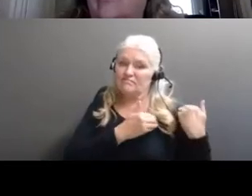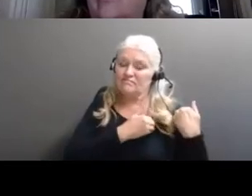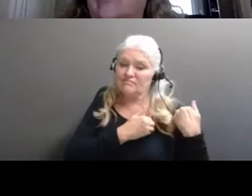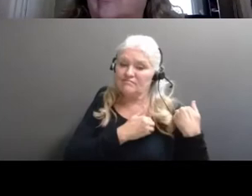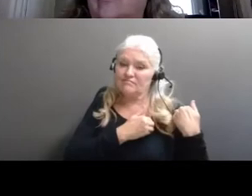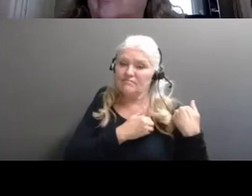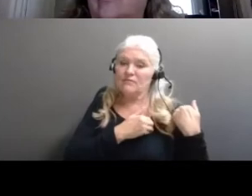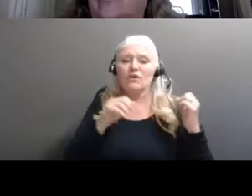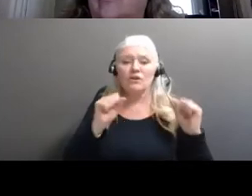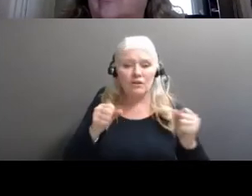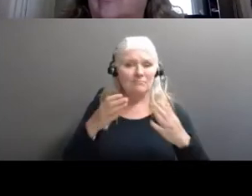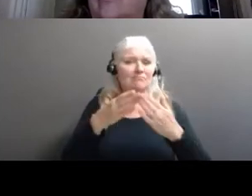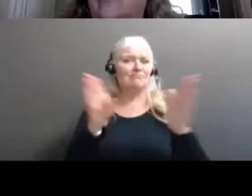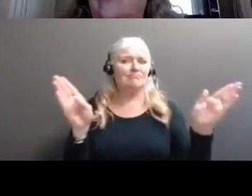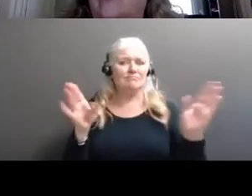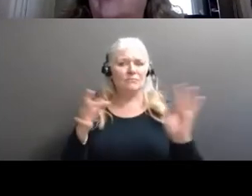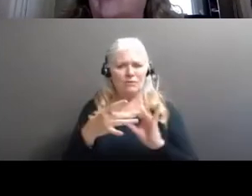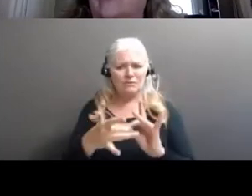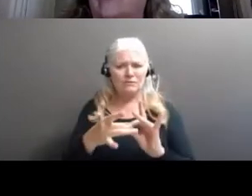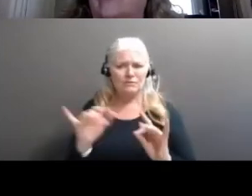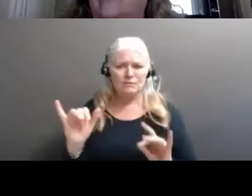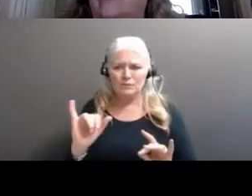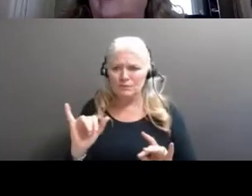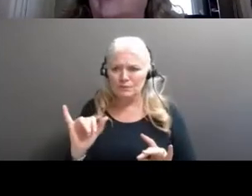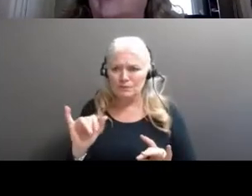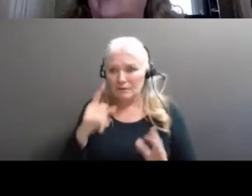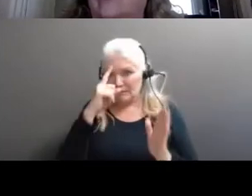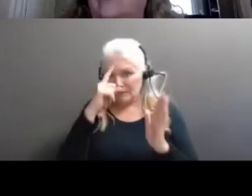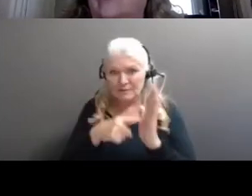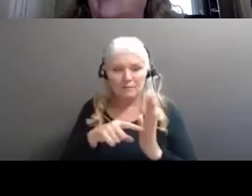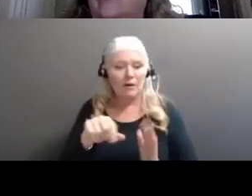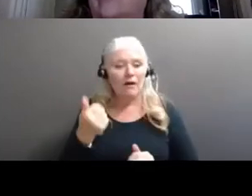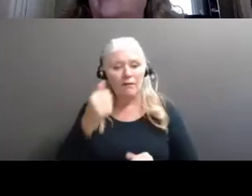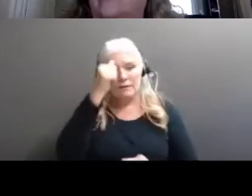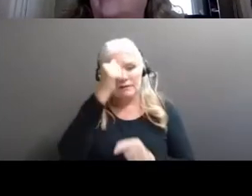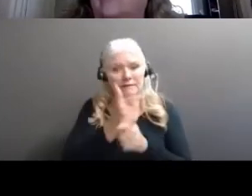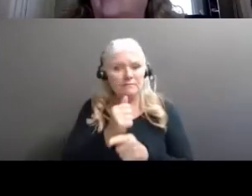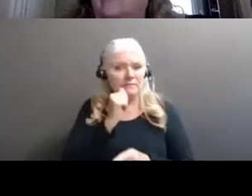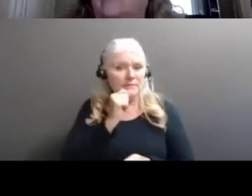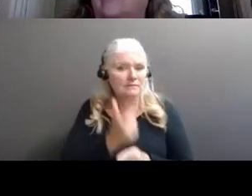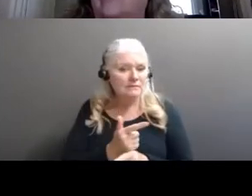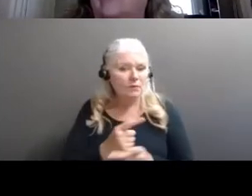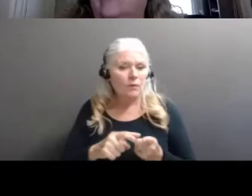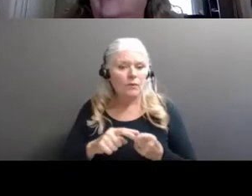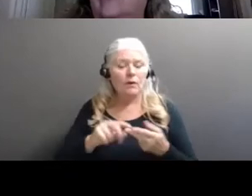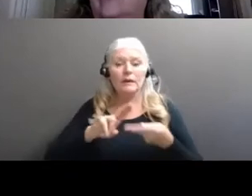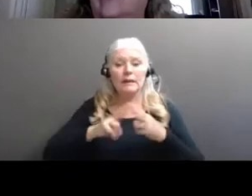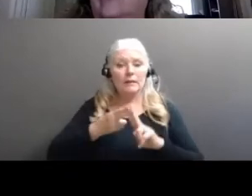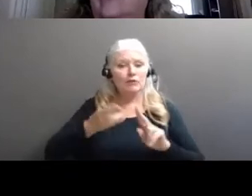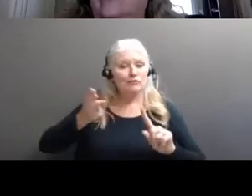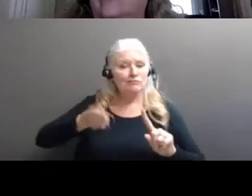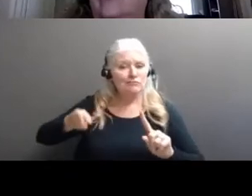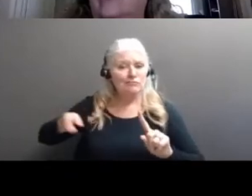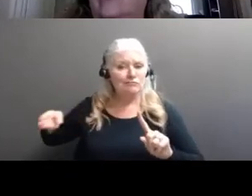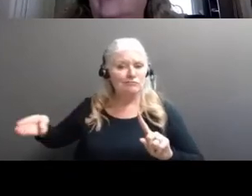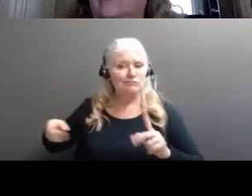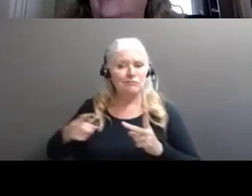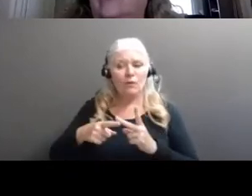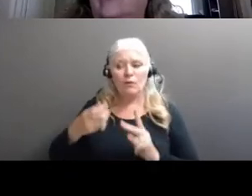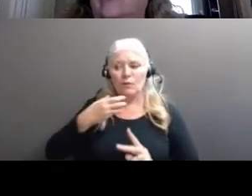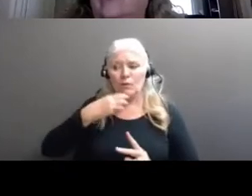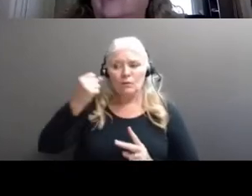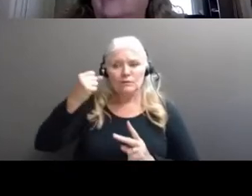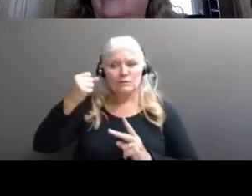relationships. You've identified that as you talked about the other kids in the family and the neighbors and the support systems that the older adults